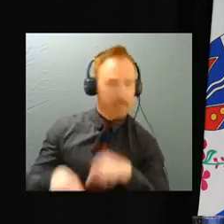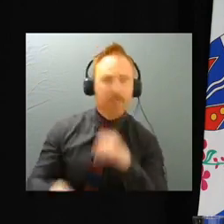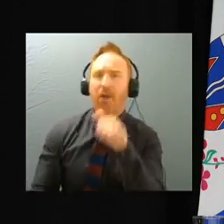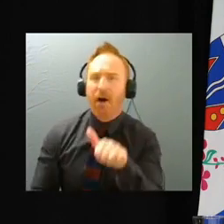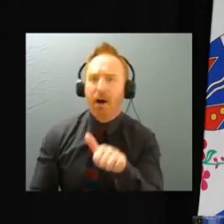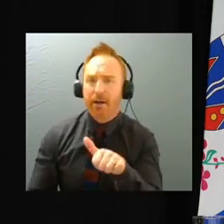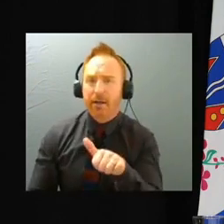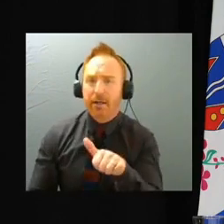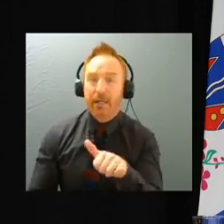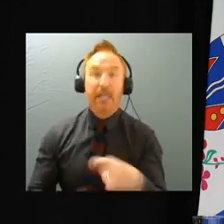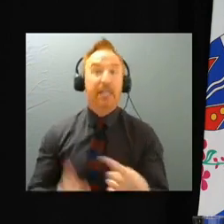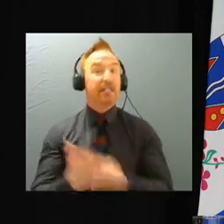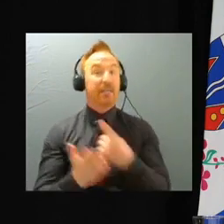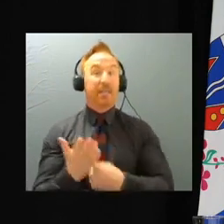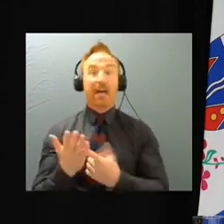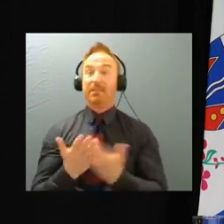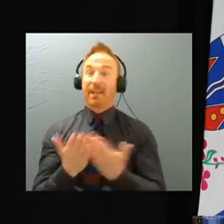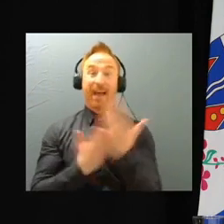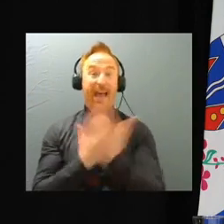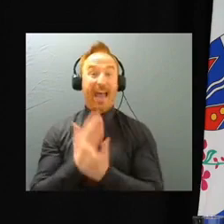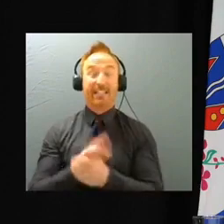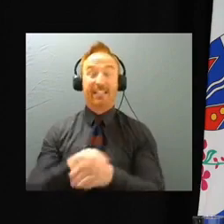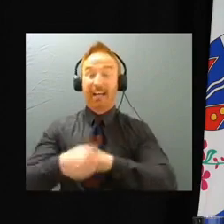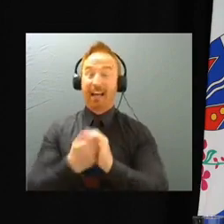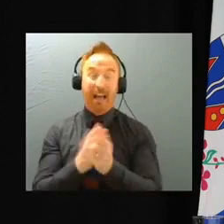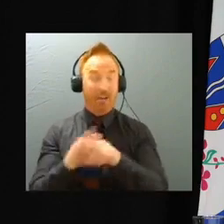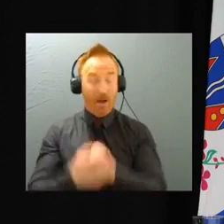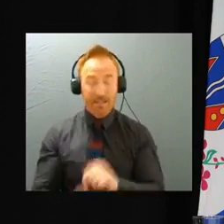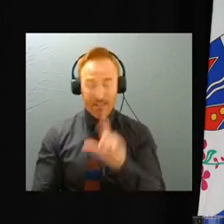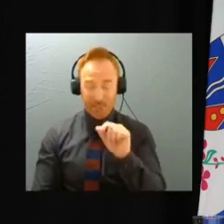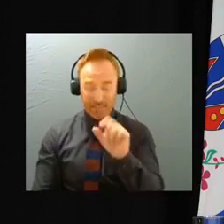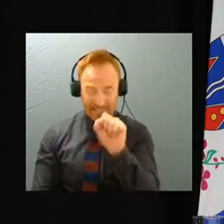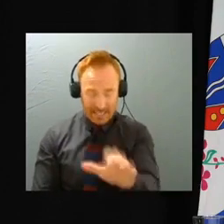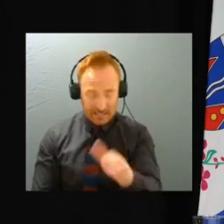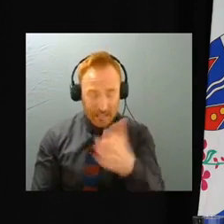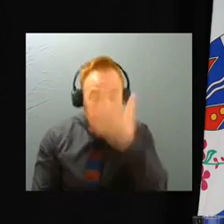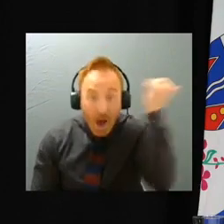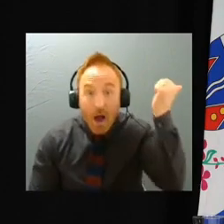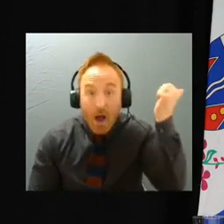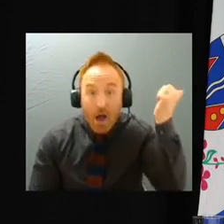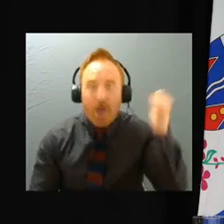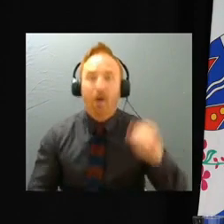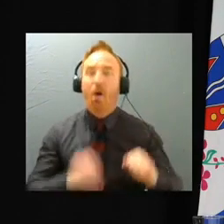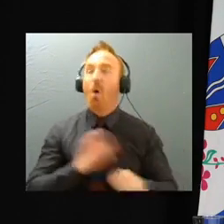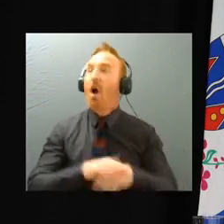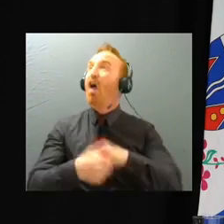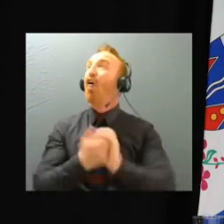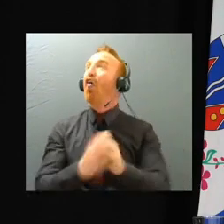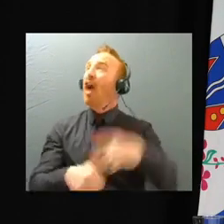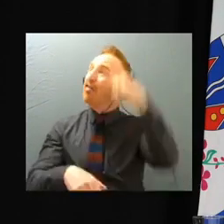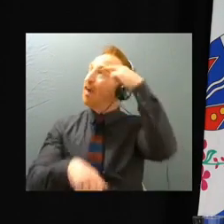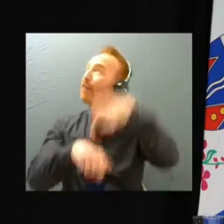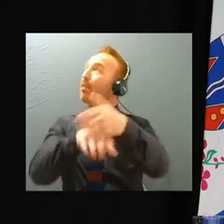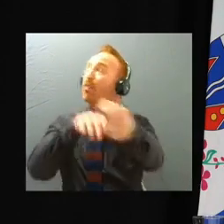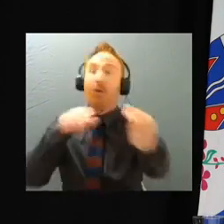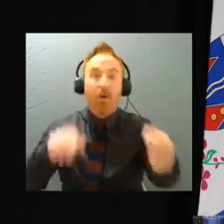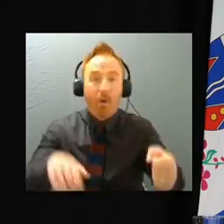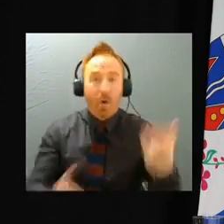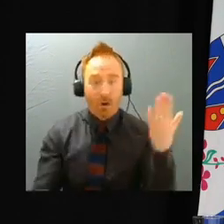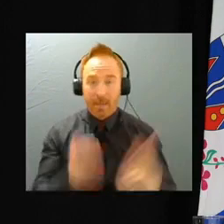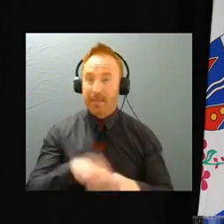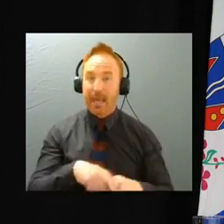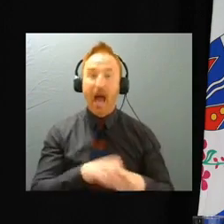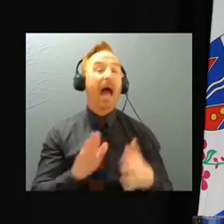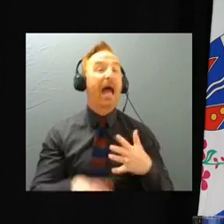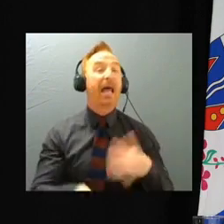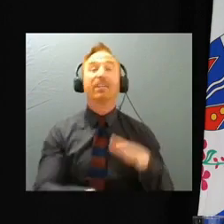your hands for 20 seconds or to wash your hands just because enough time has passed. Perhaps you've touched something and left your germs behind, a